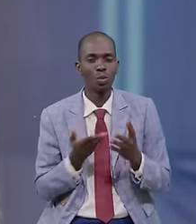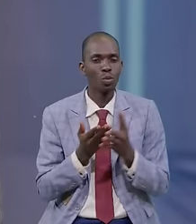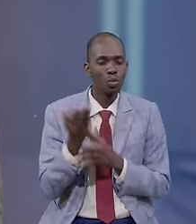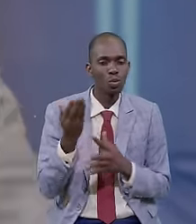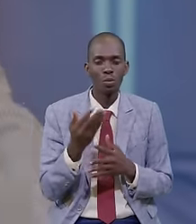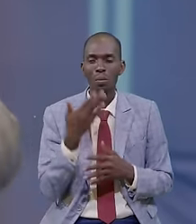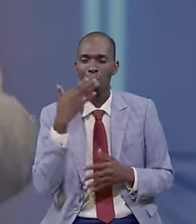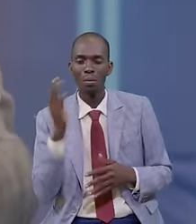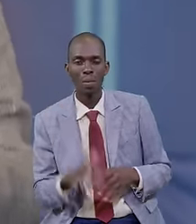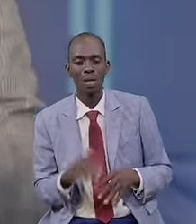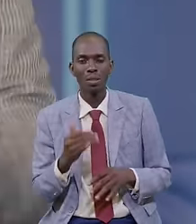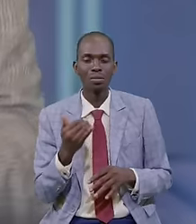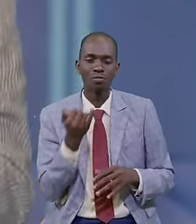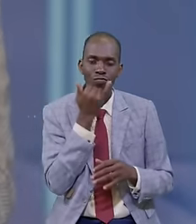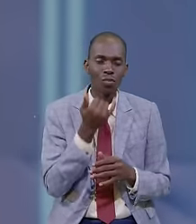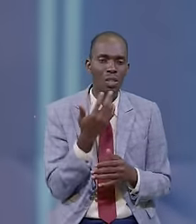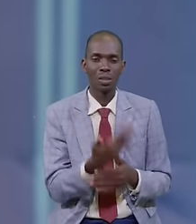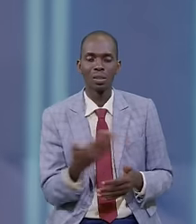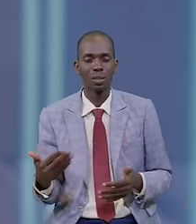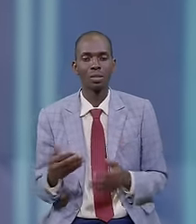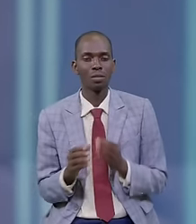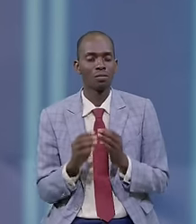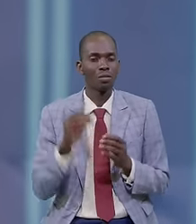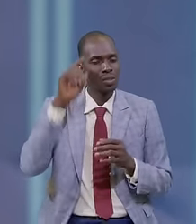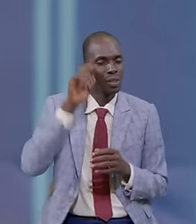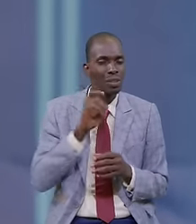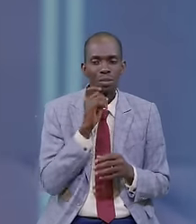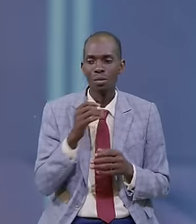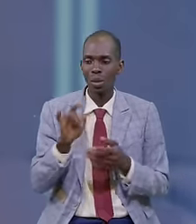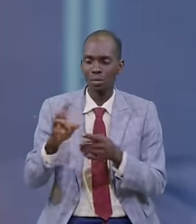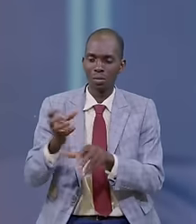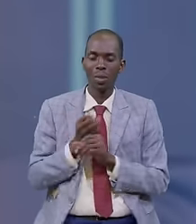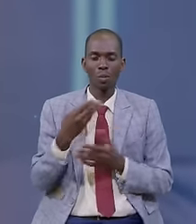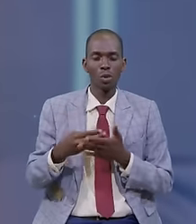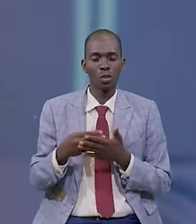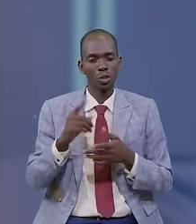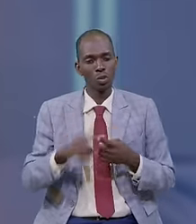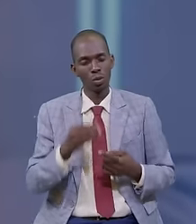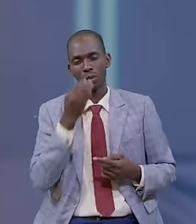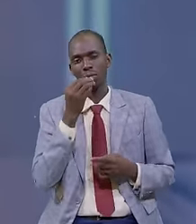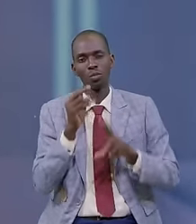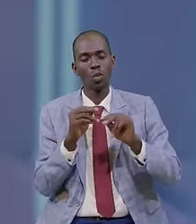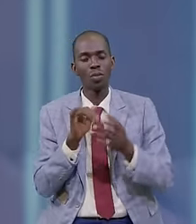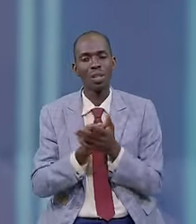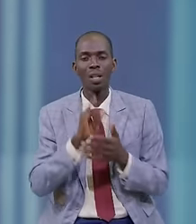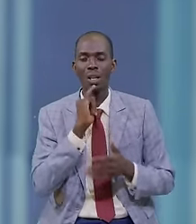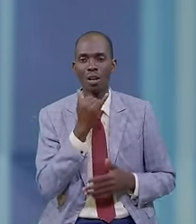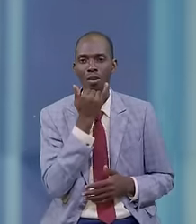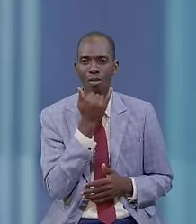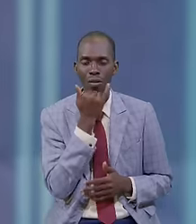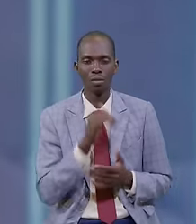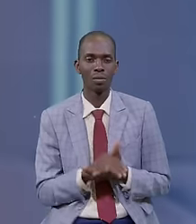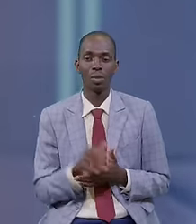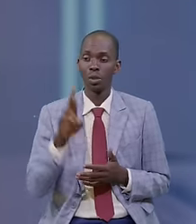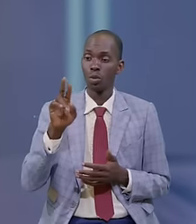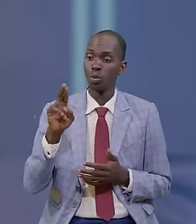not be like that. That you stand against the corruption in society. Those are the